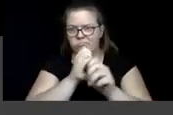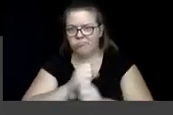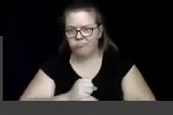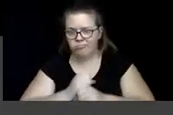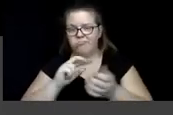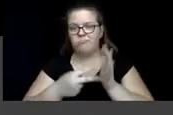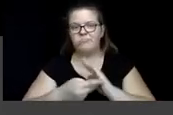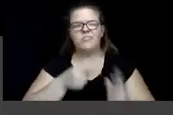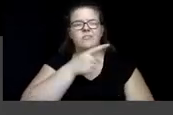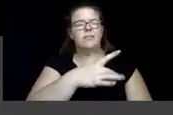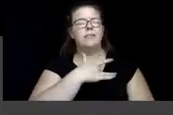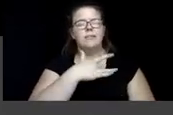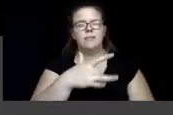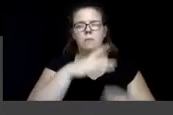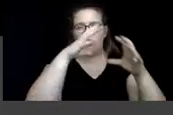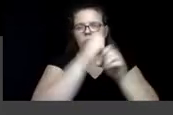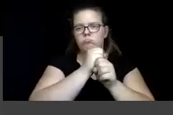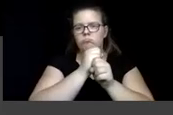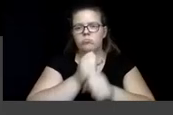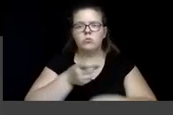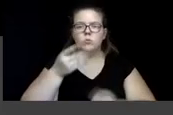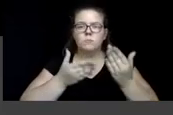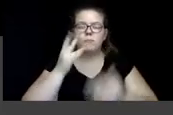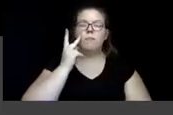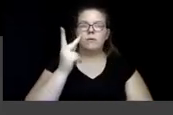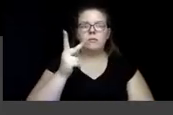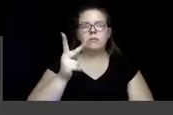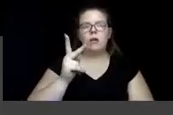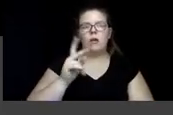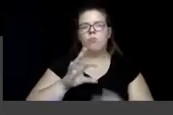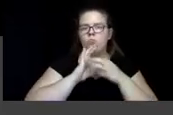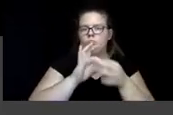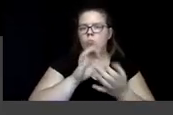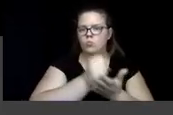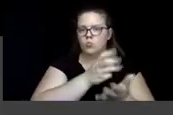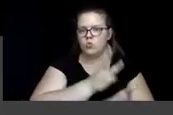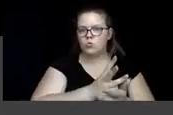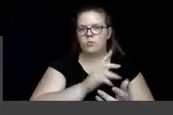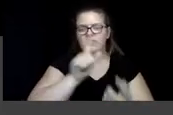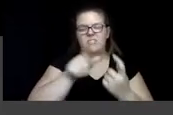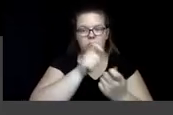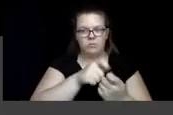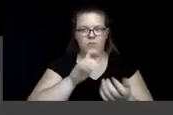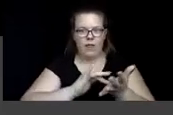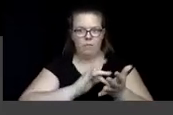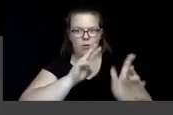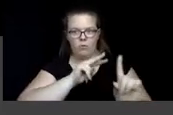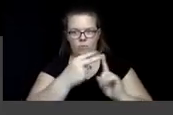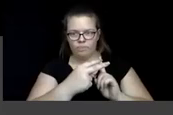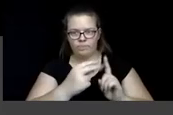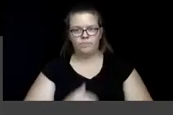some typical acronyms that you might see running around social work, especially the medical side of things.